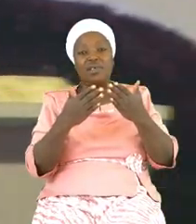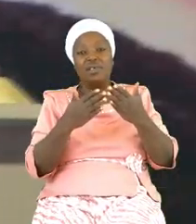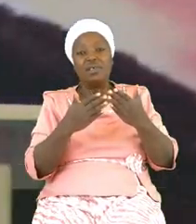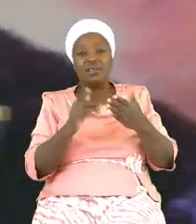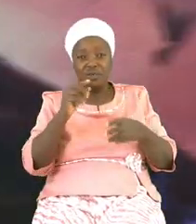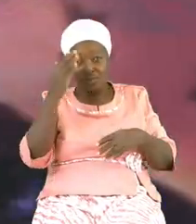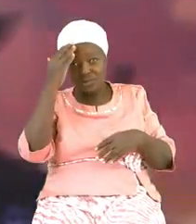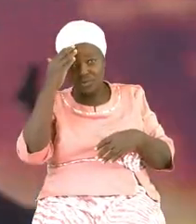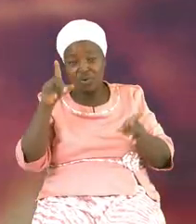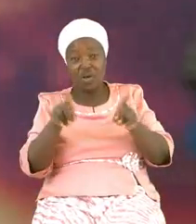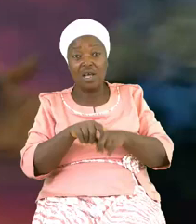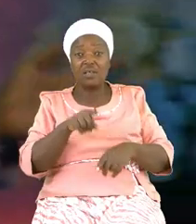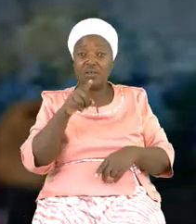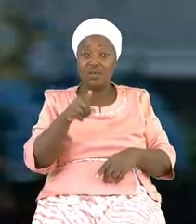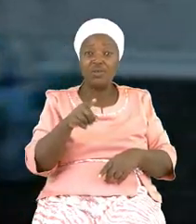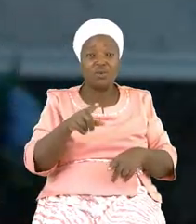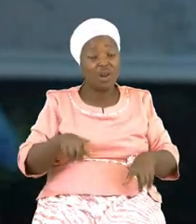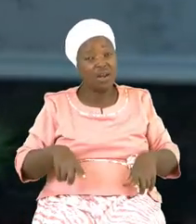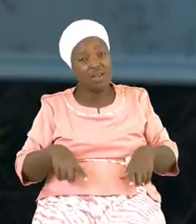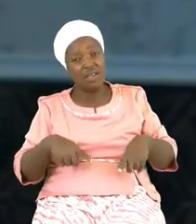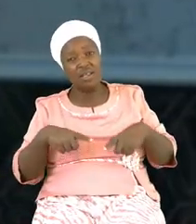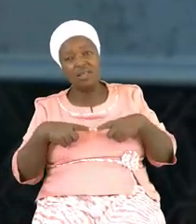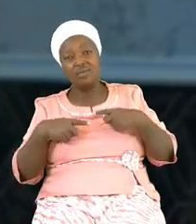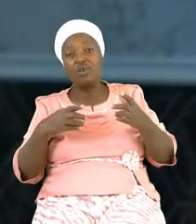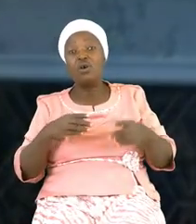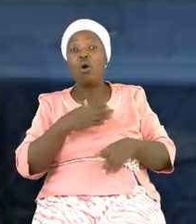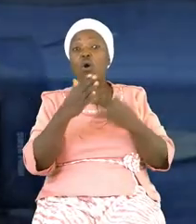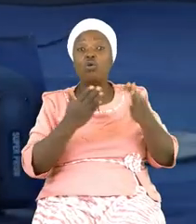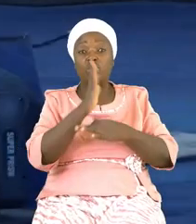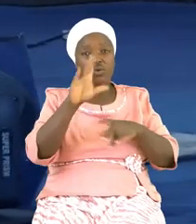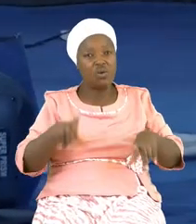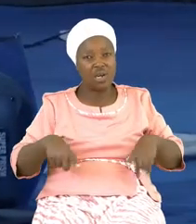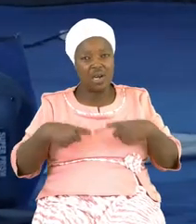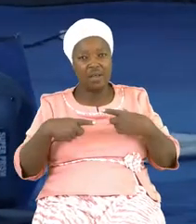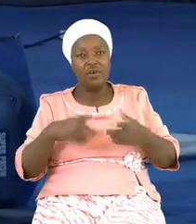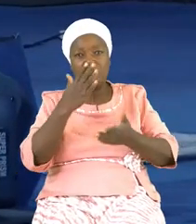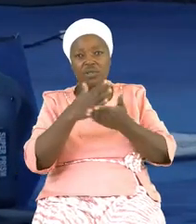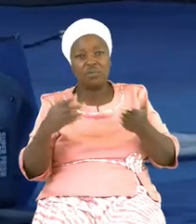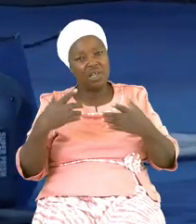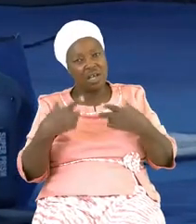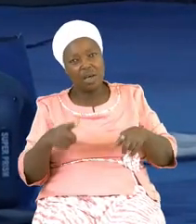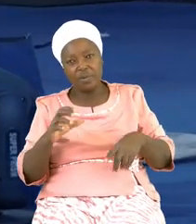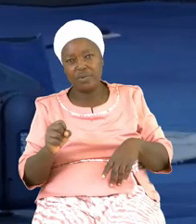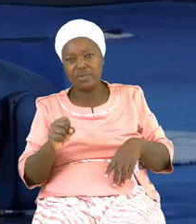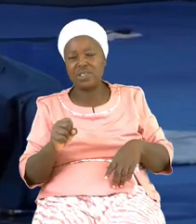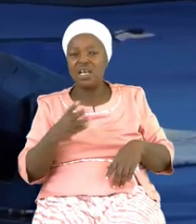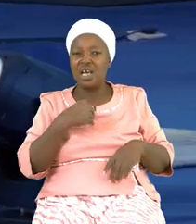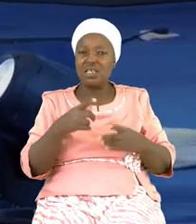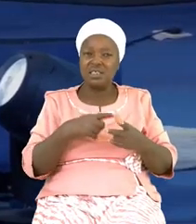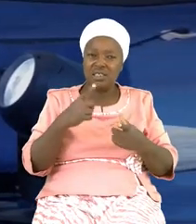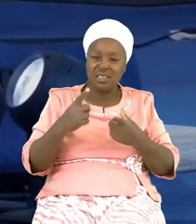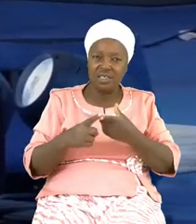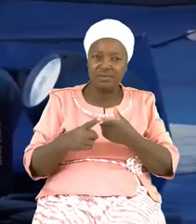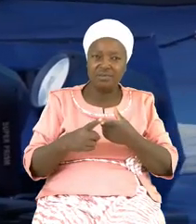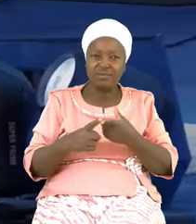you live throughout your life, something happens, and then